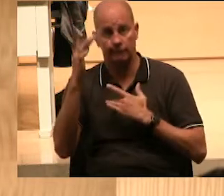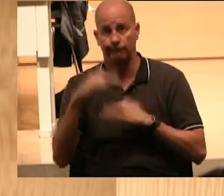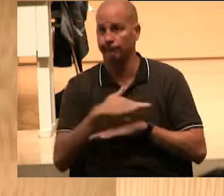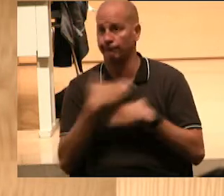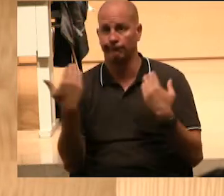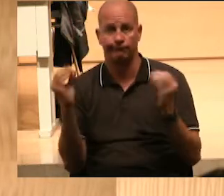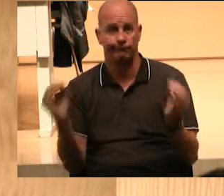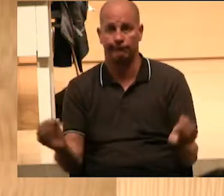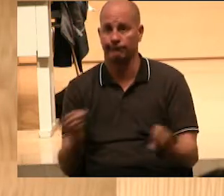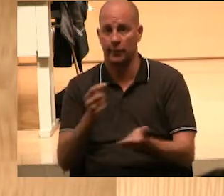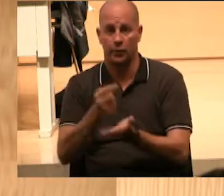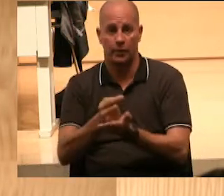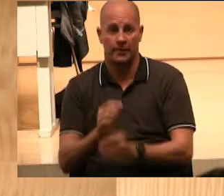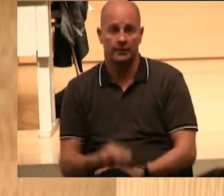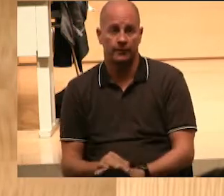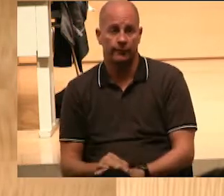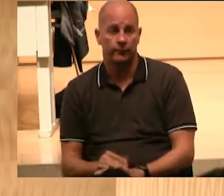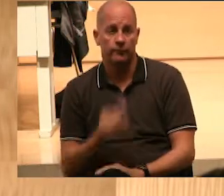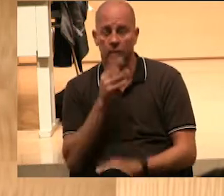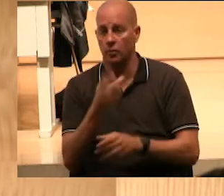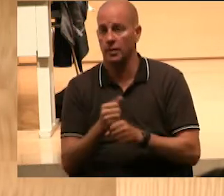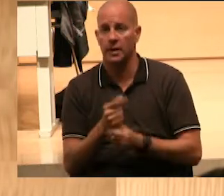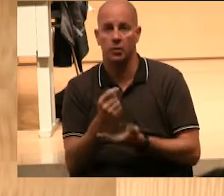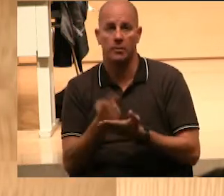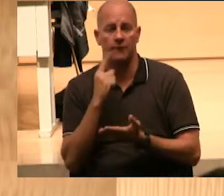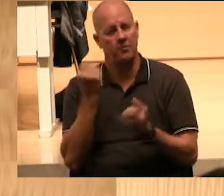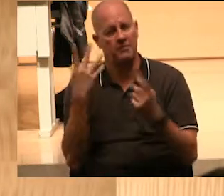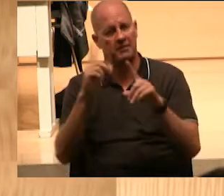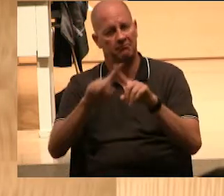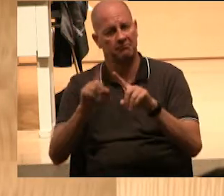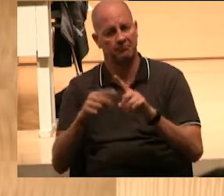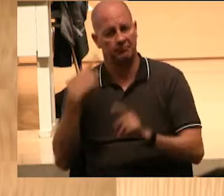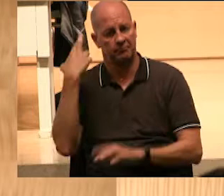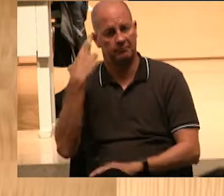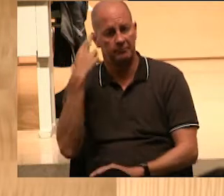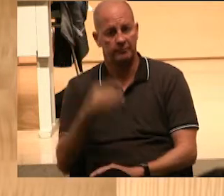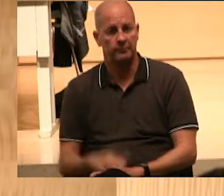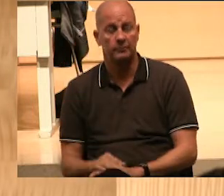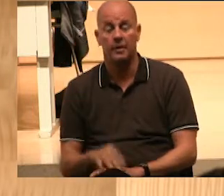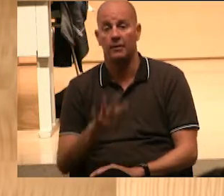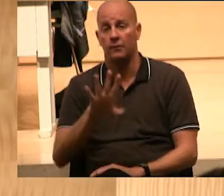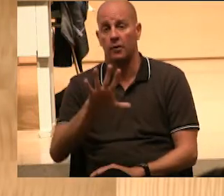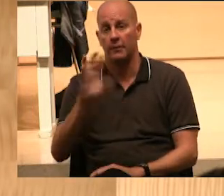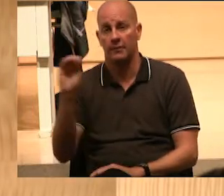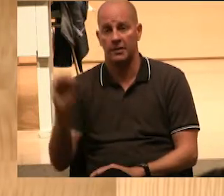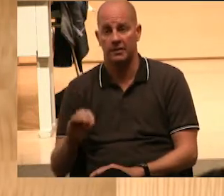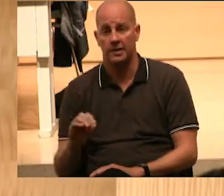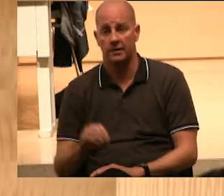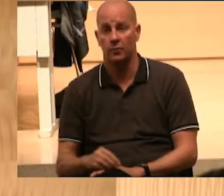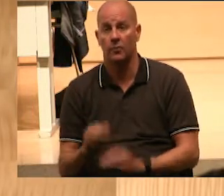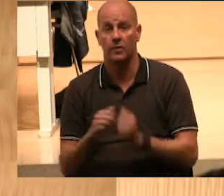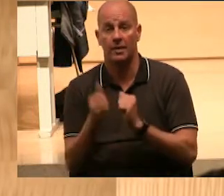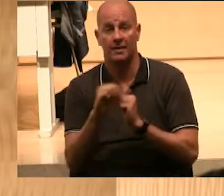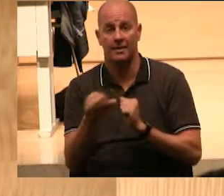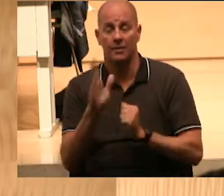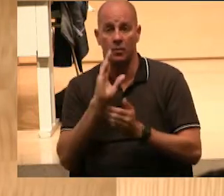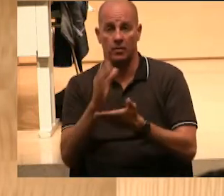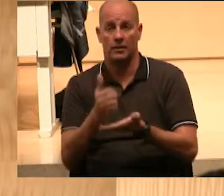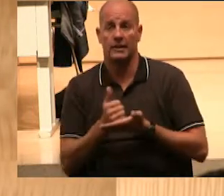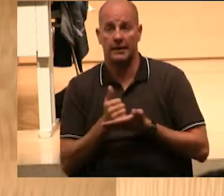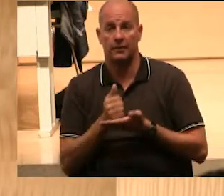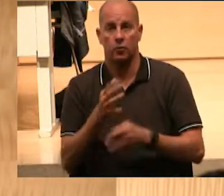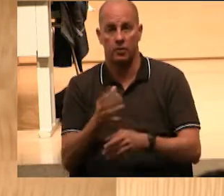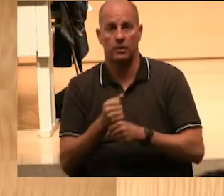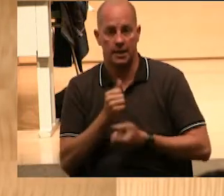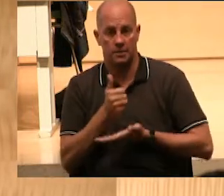treatment, or don't receive treatment for a variety of reasons. So about 45% with any mental illness received treatment, and